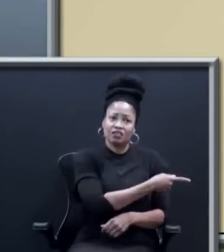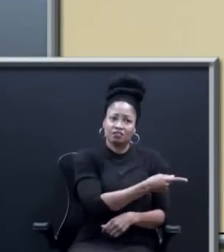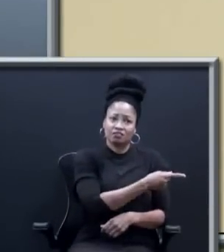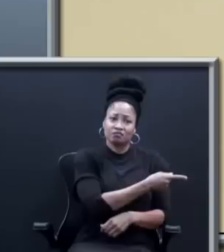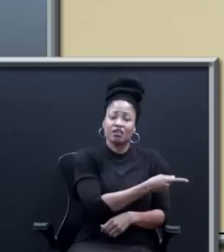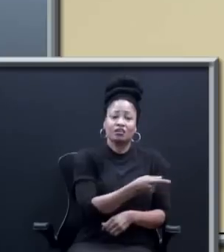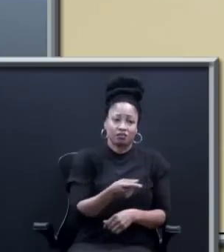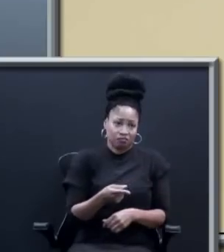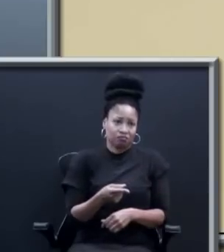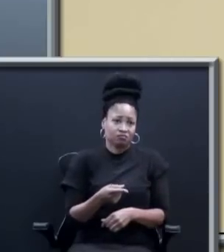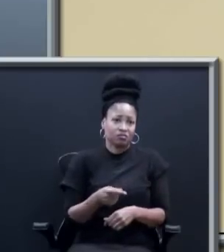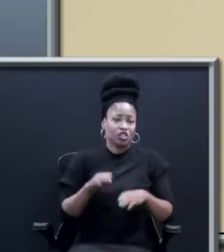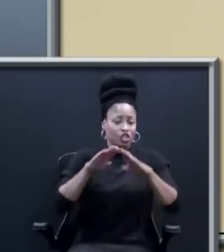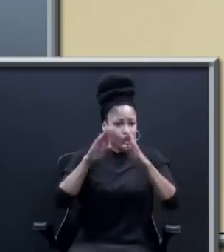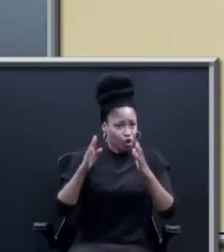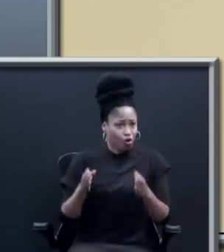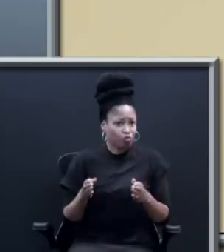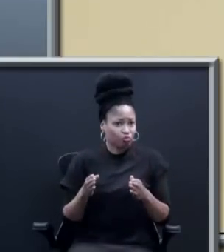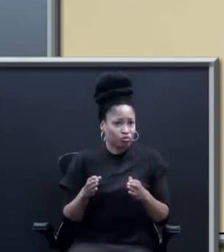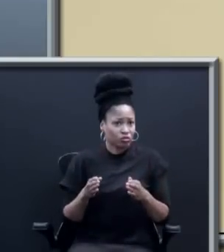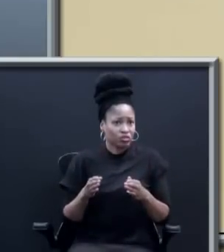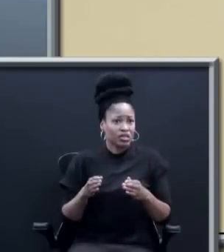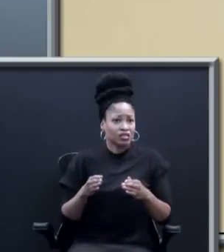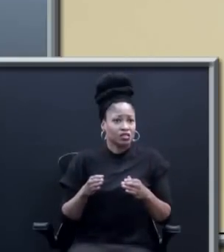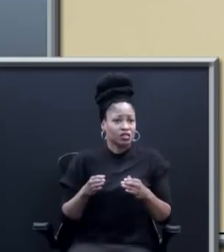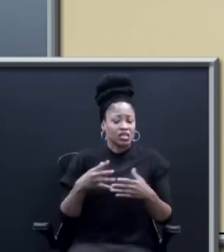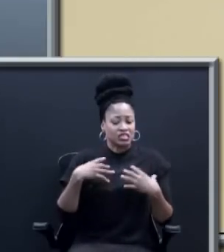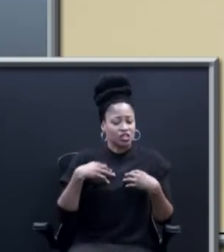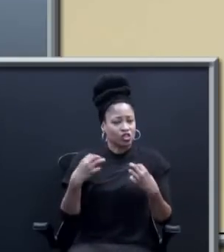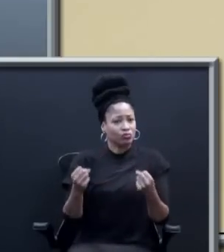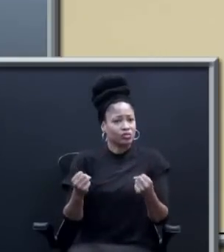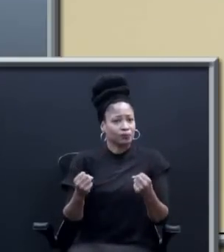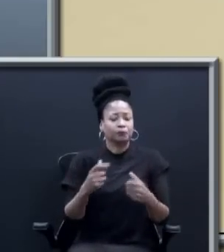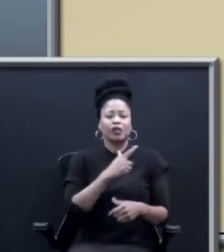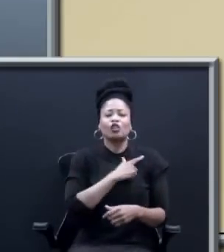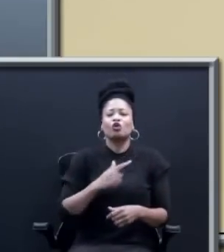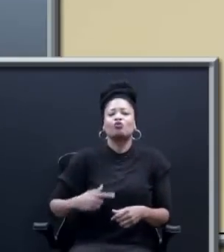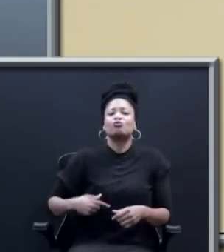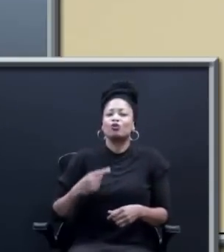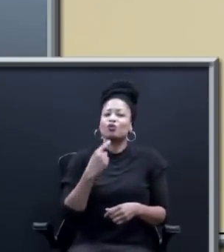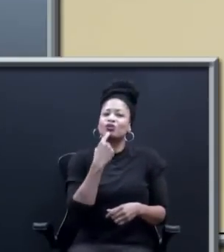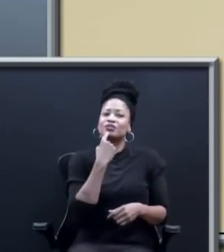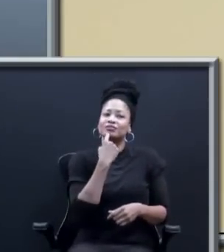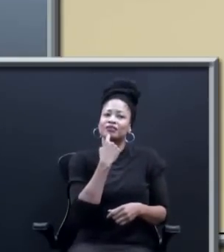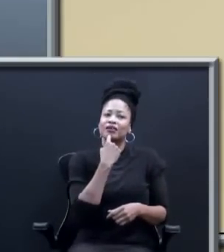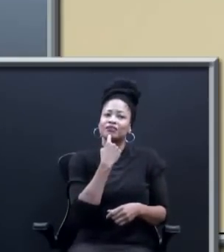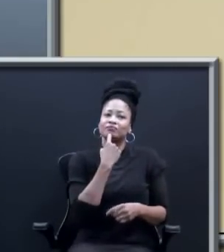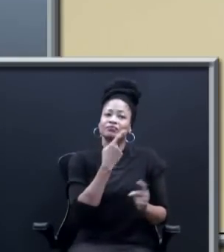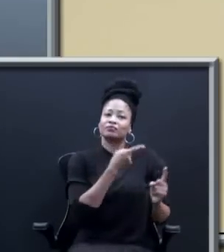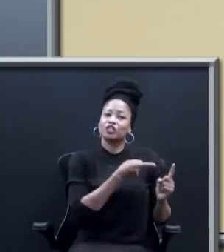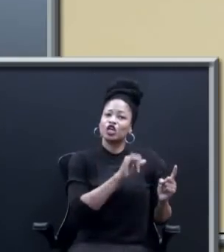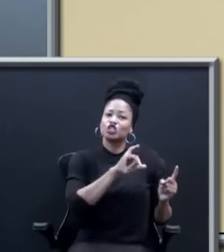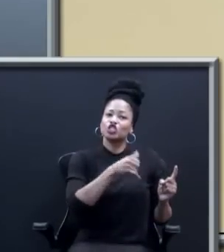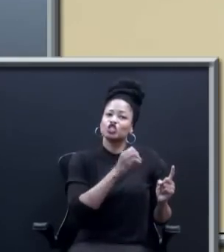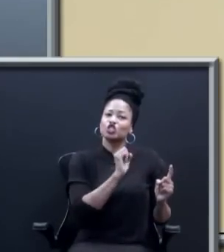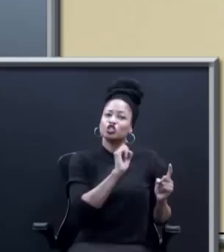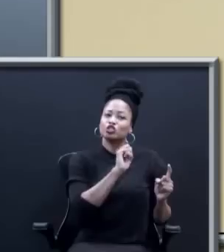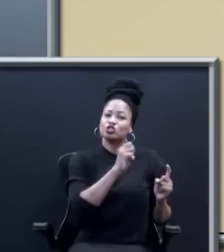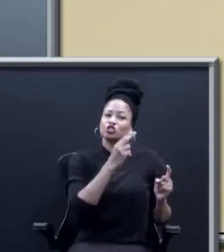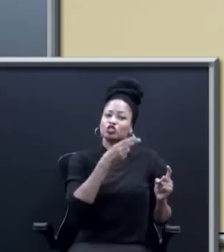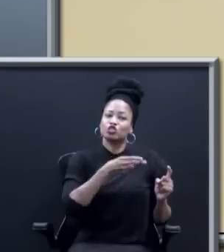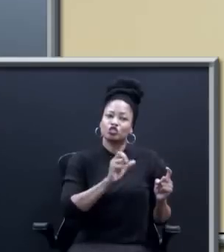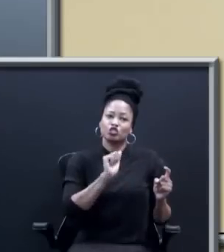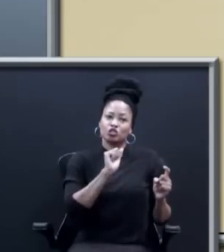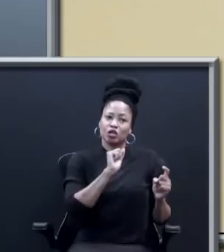Go ahead. And the Lord said unto Joshua, this day have I rolled away the reproach of Egypt from off you, Wherefore the name